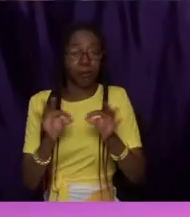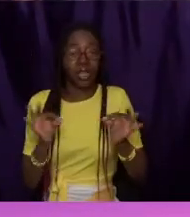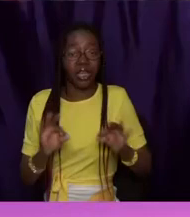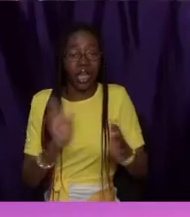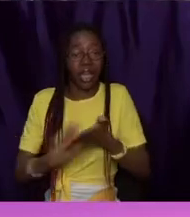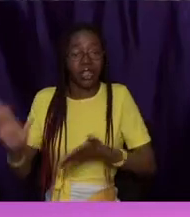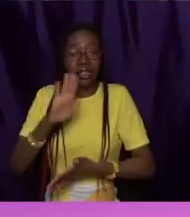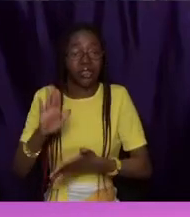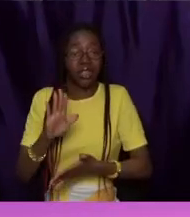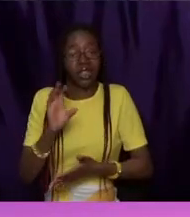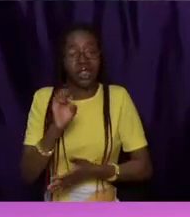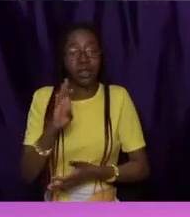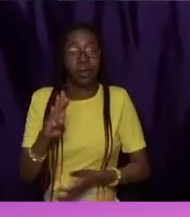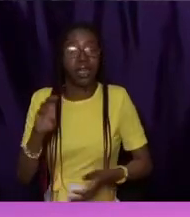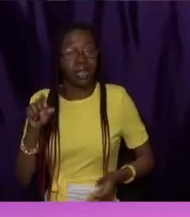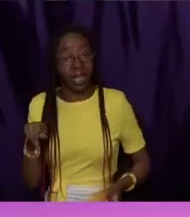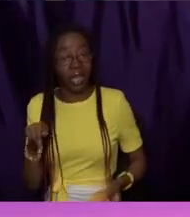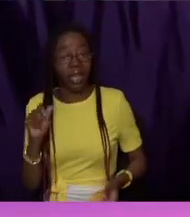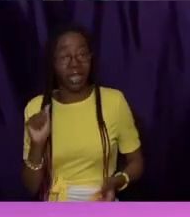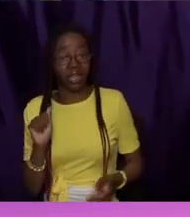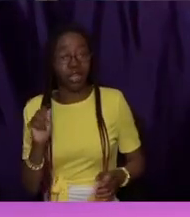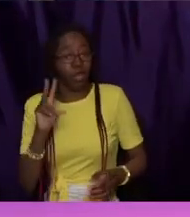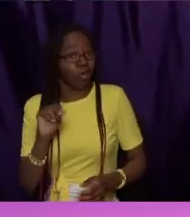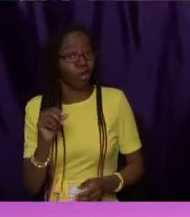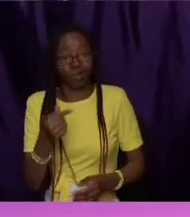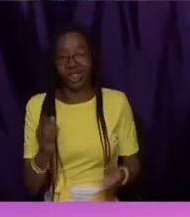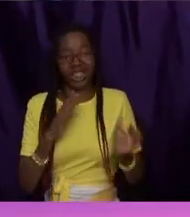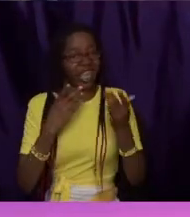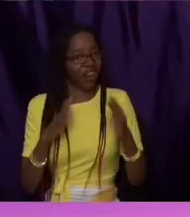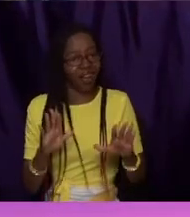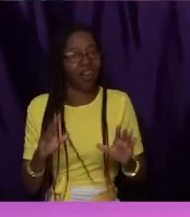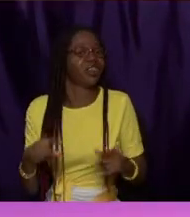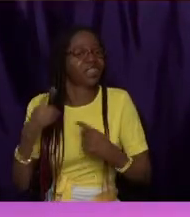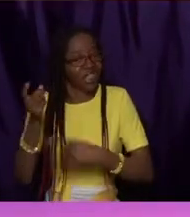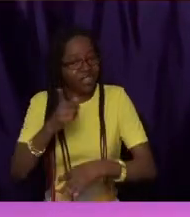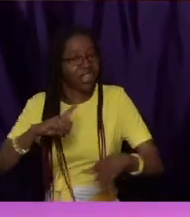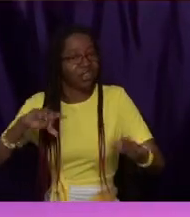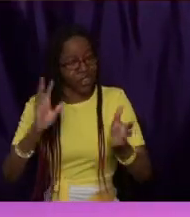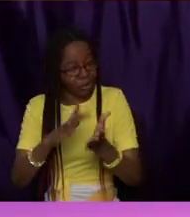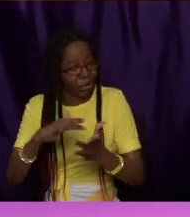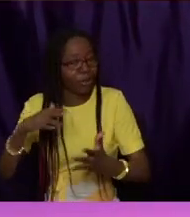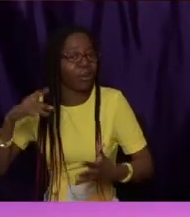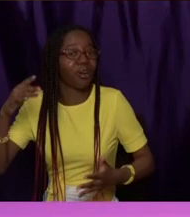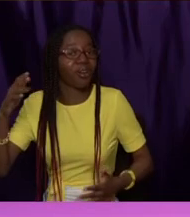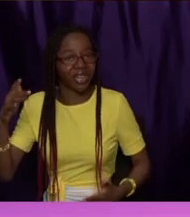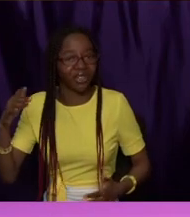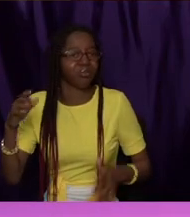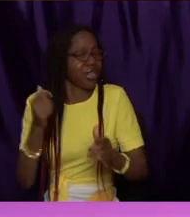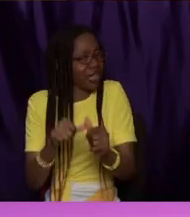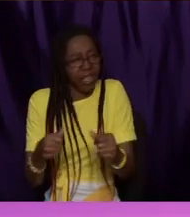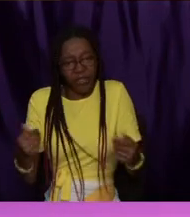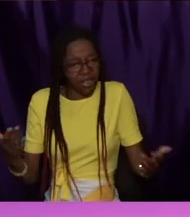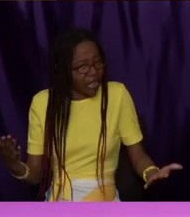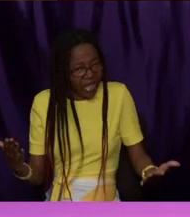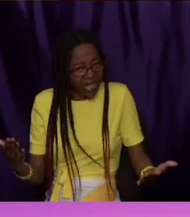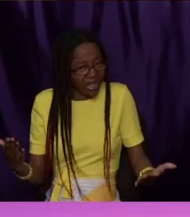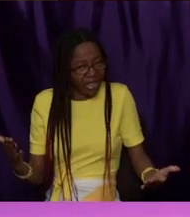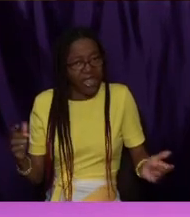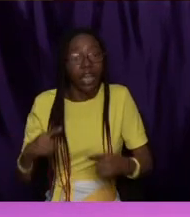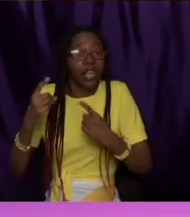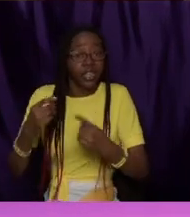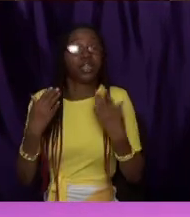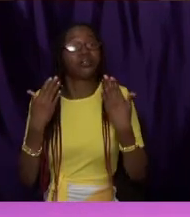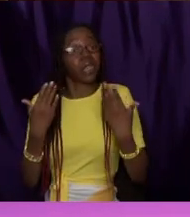PhD, CPA, no G at all, to give God some glory in everything.